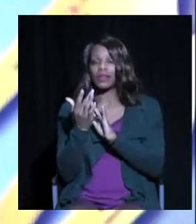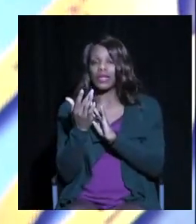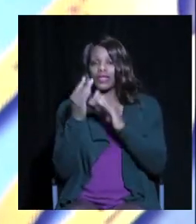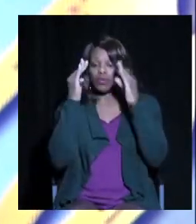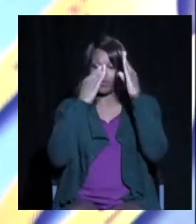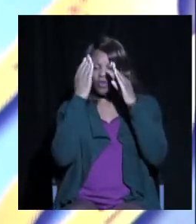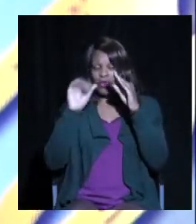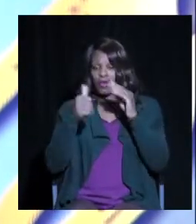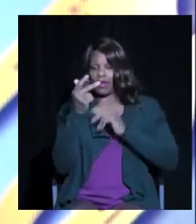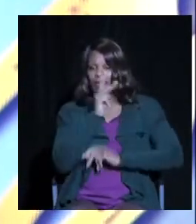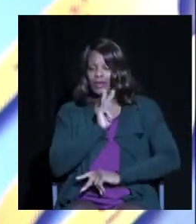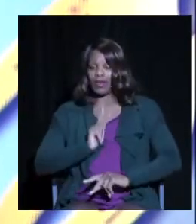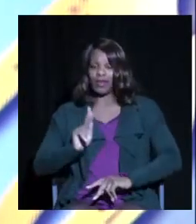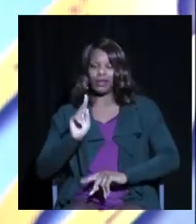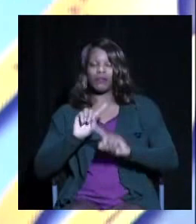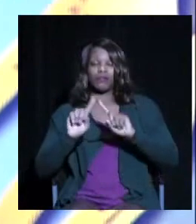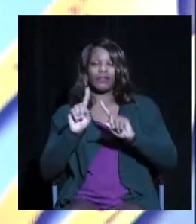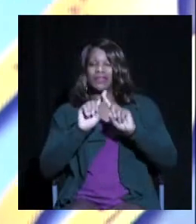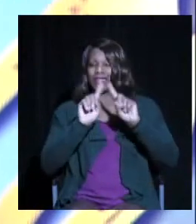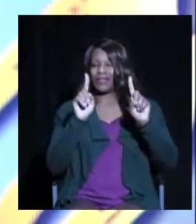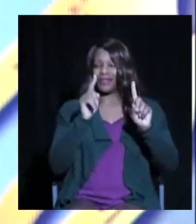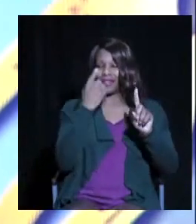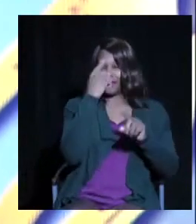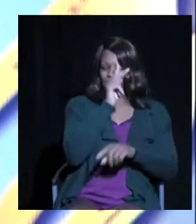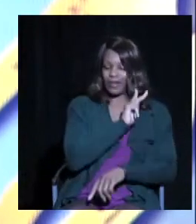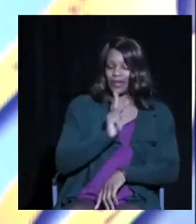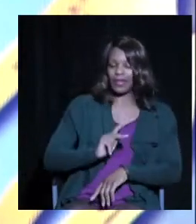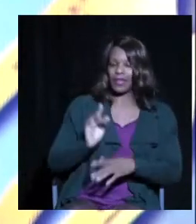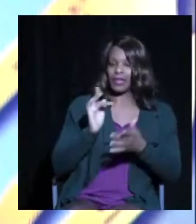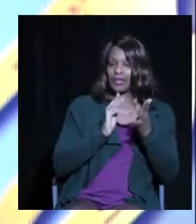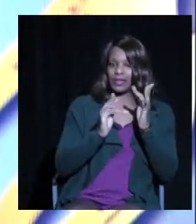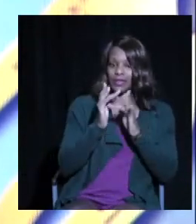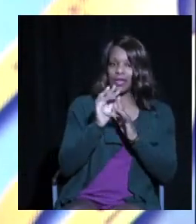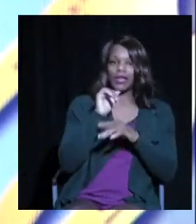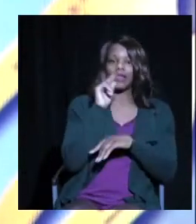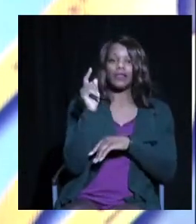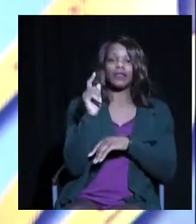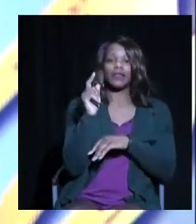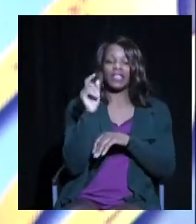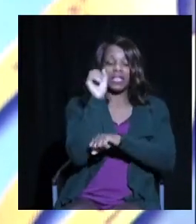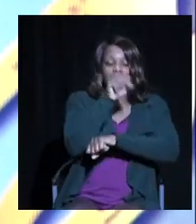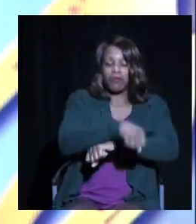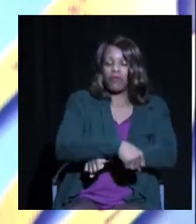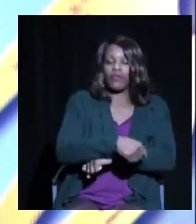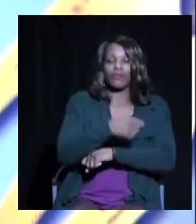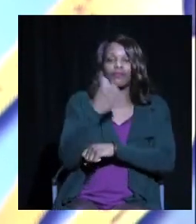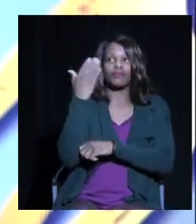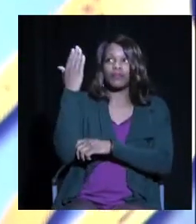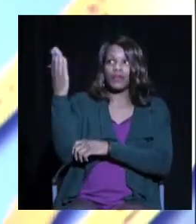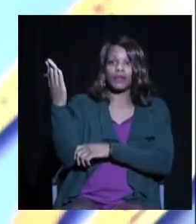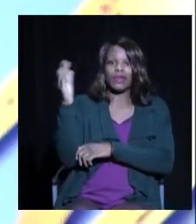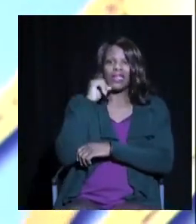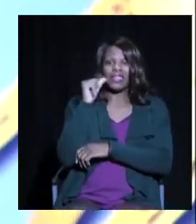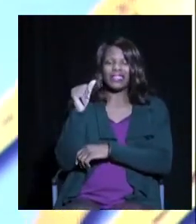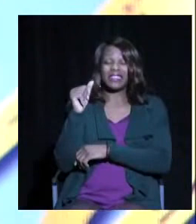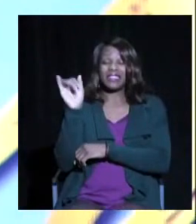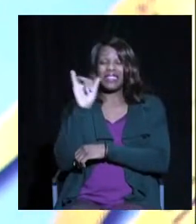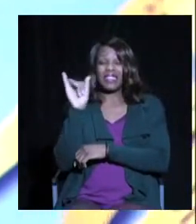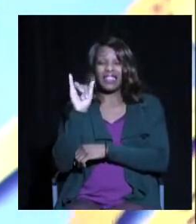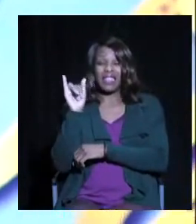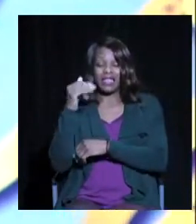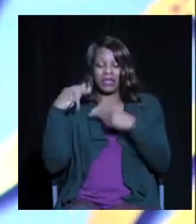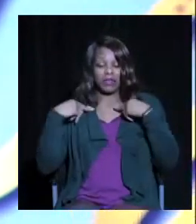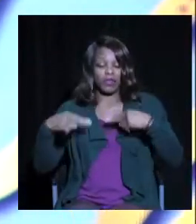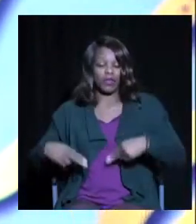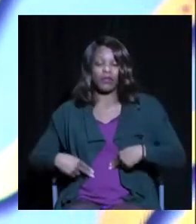or overthrown. It's different with King Jesus because nothing can outlast him. Nothing can overpower him. He is not a figurehead. He is the